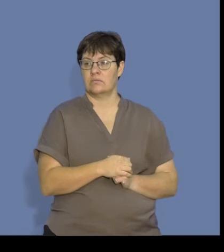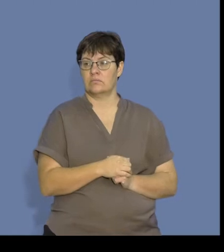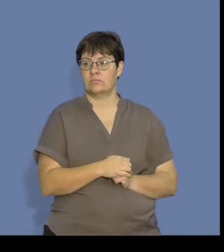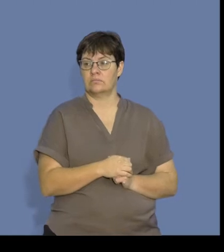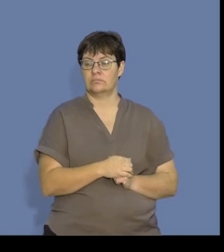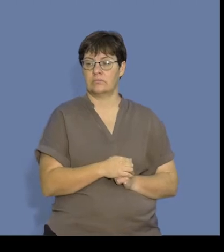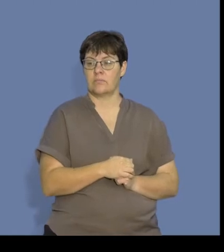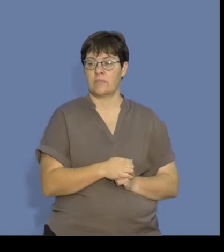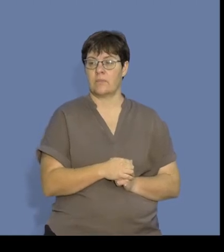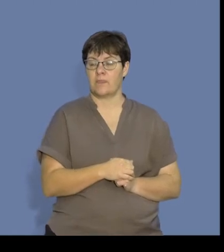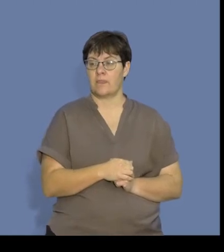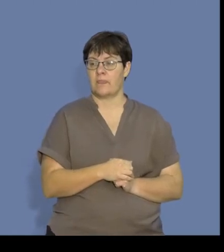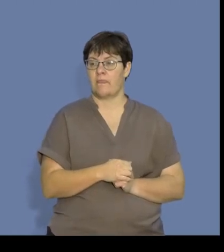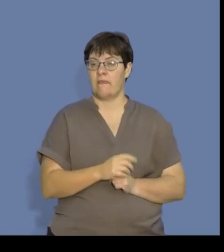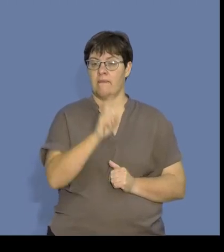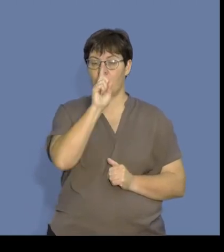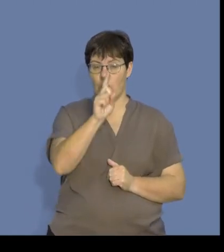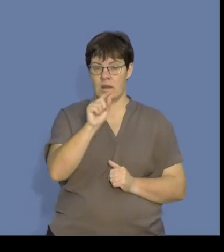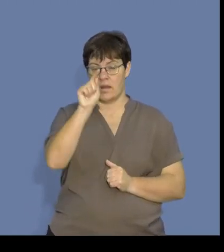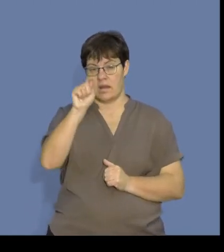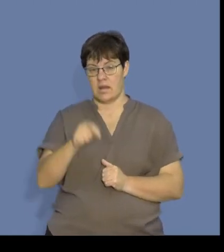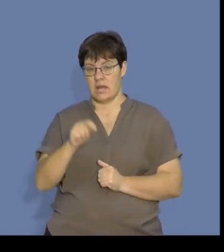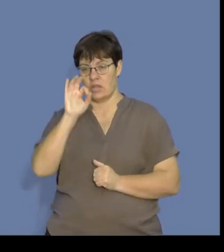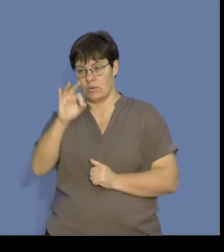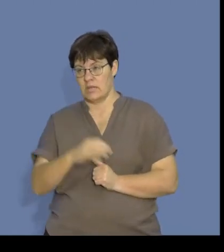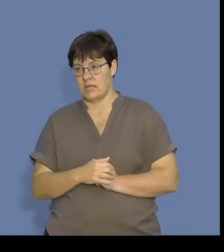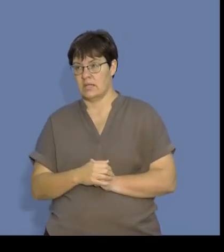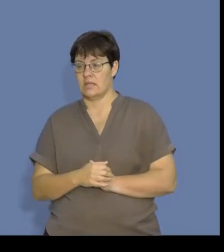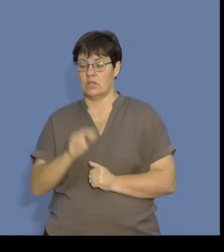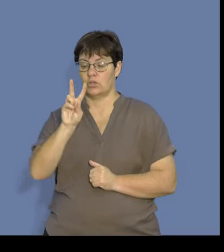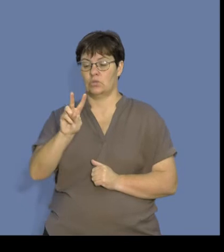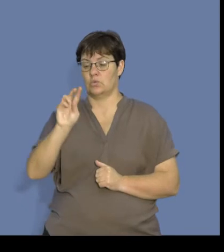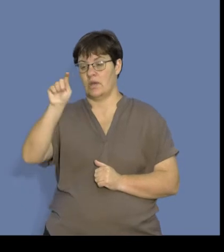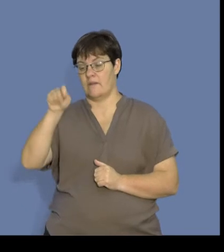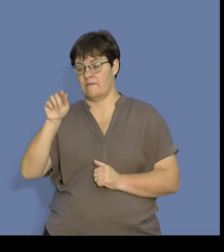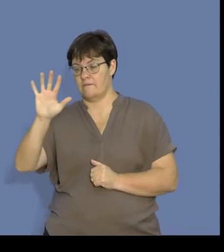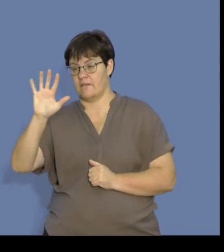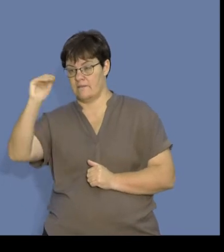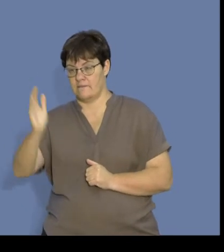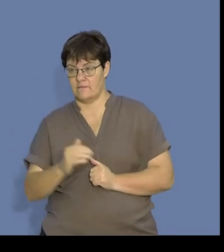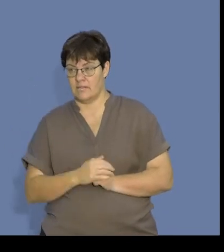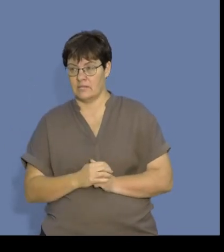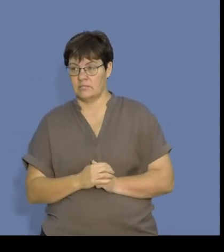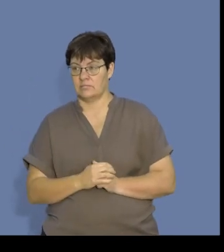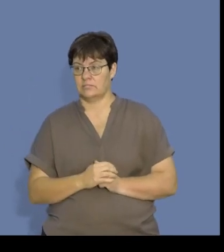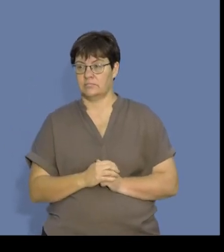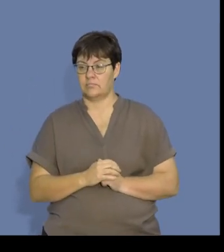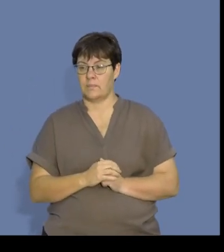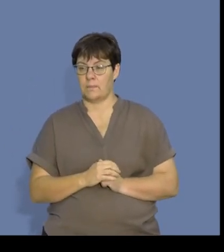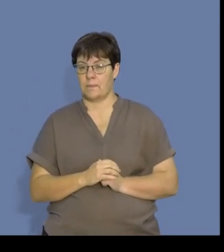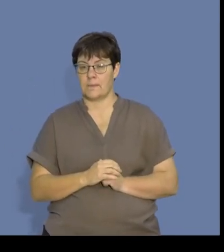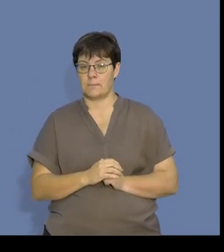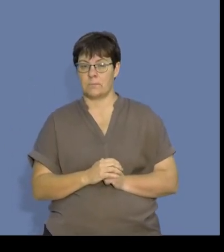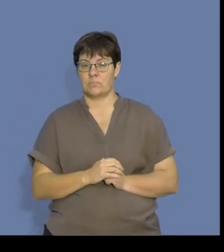it's 0 and 1. It's 1 and 3, and then it's 2 and